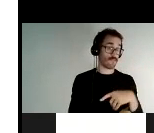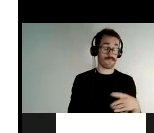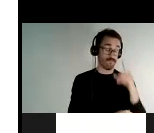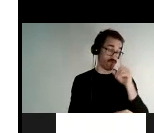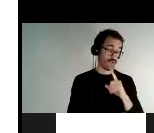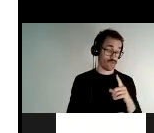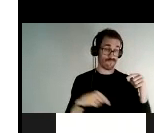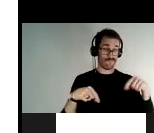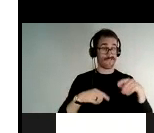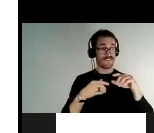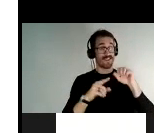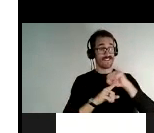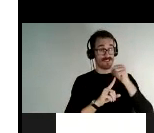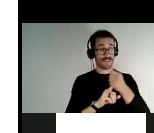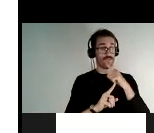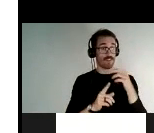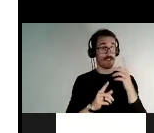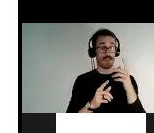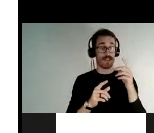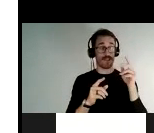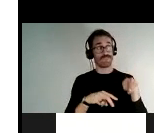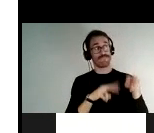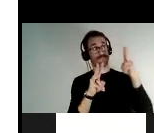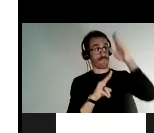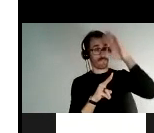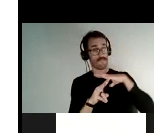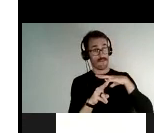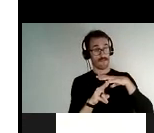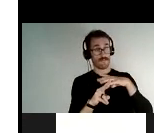patriarchal society that's very hierarchical, and